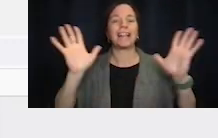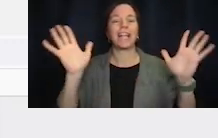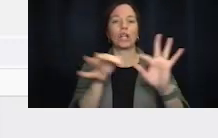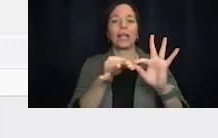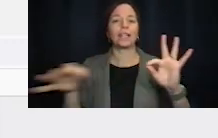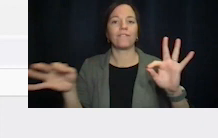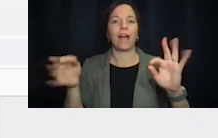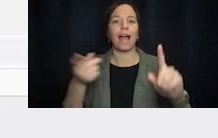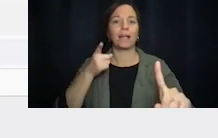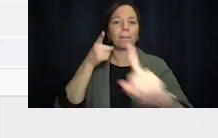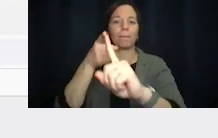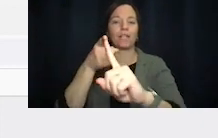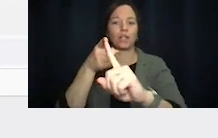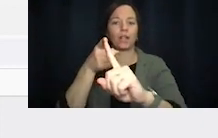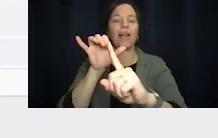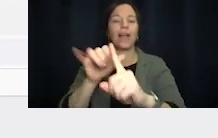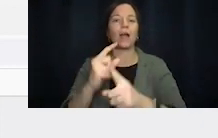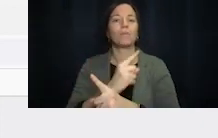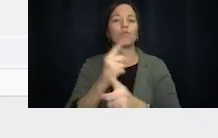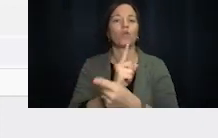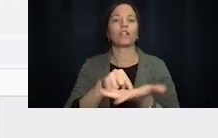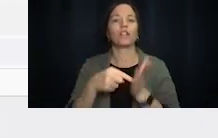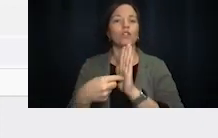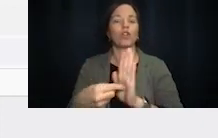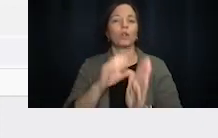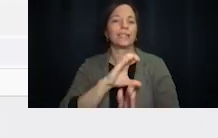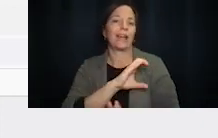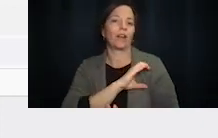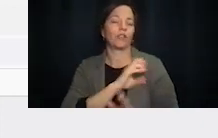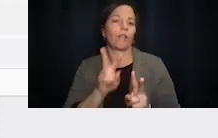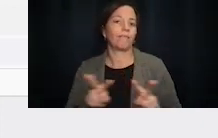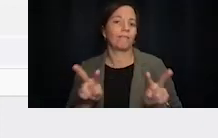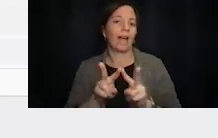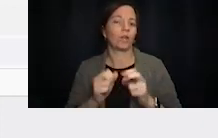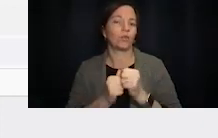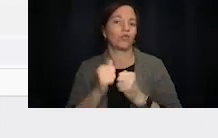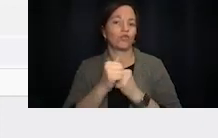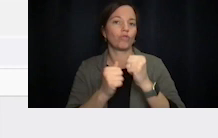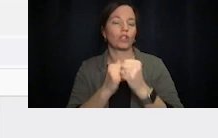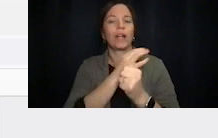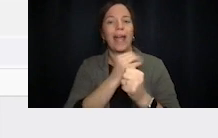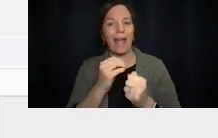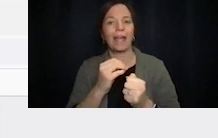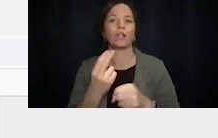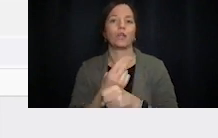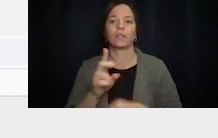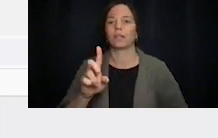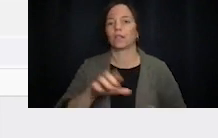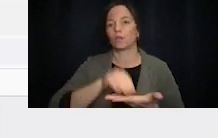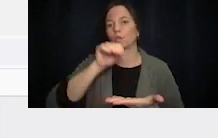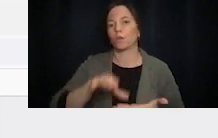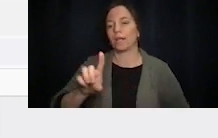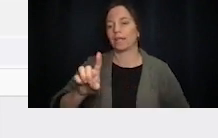that appropriately reflects its character, values, structure, and unique student demographics.